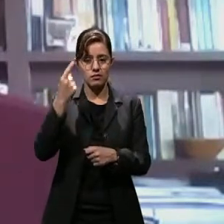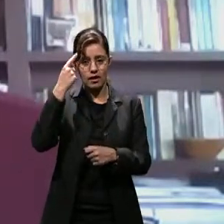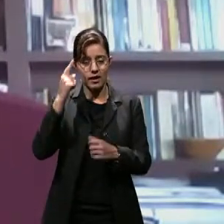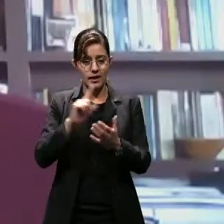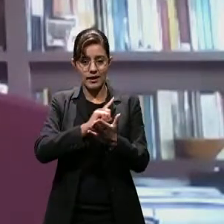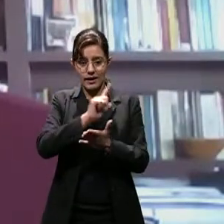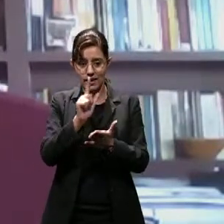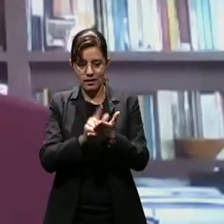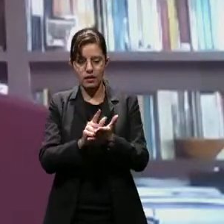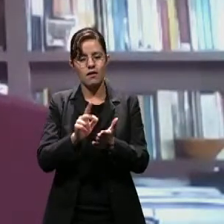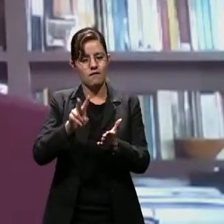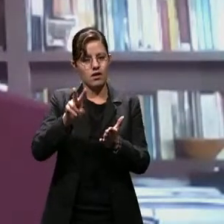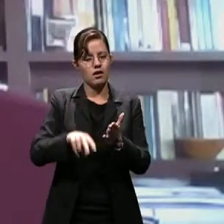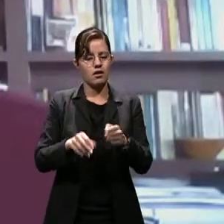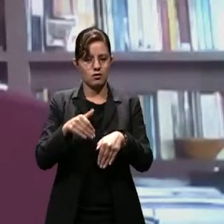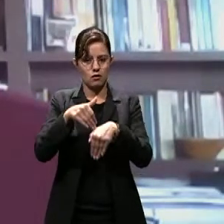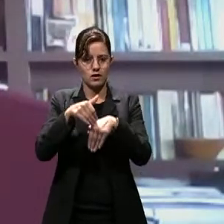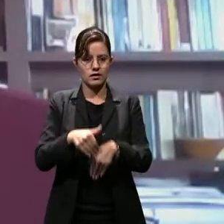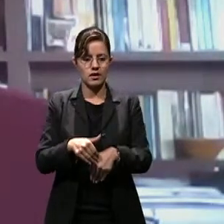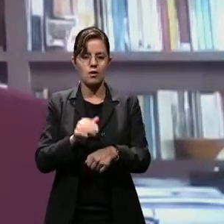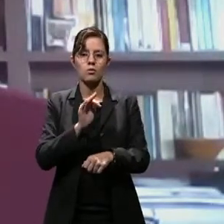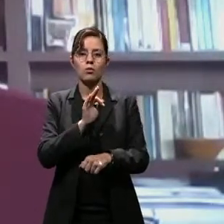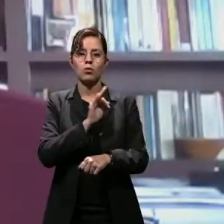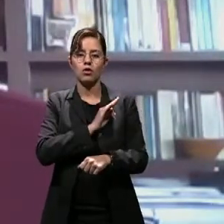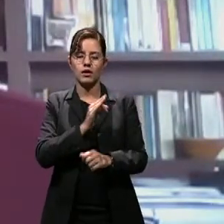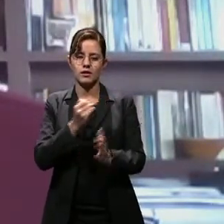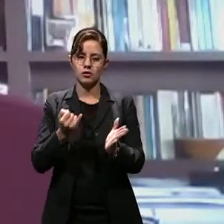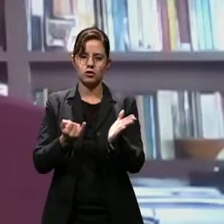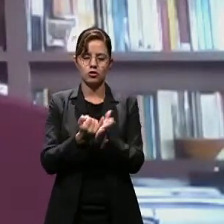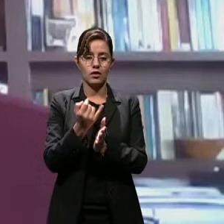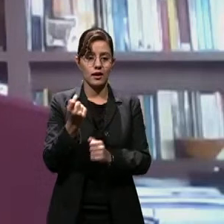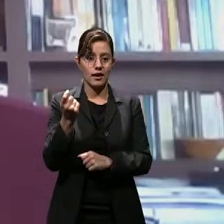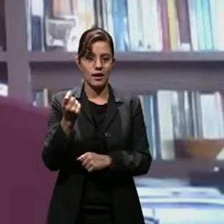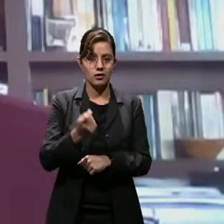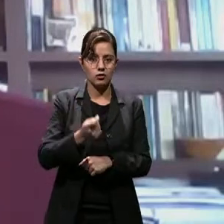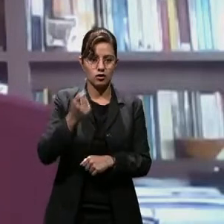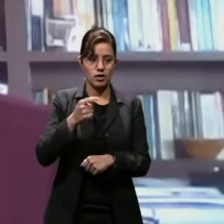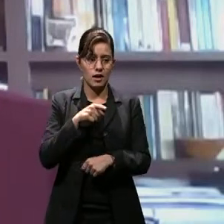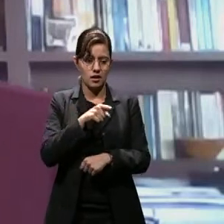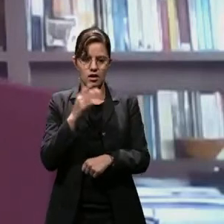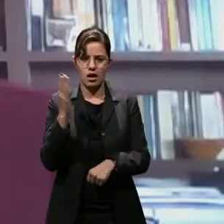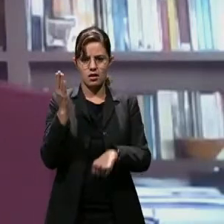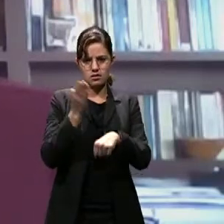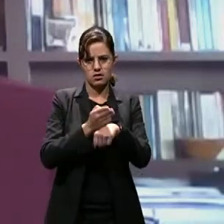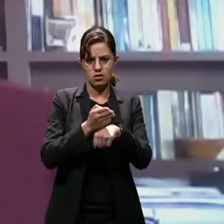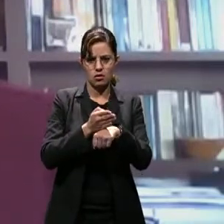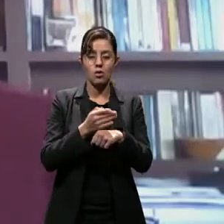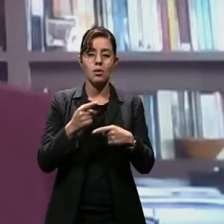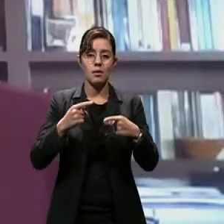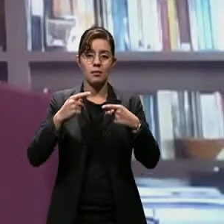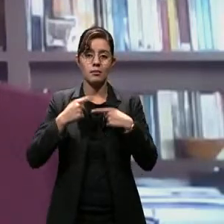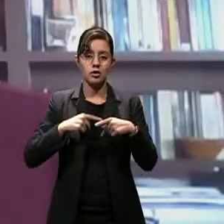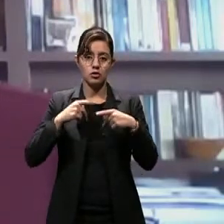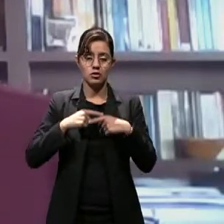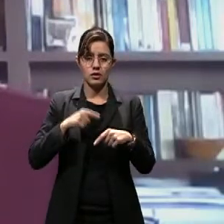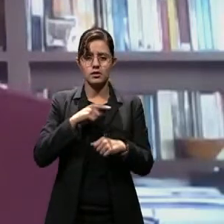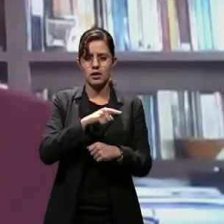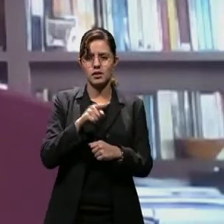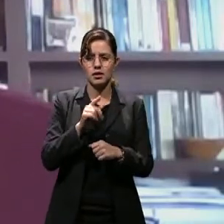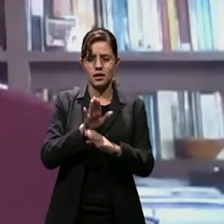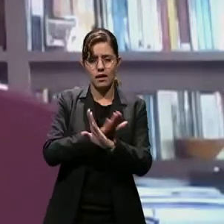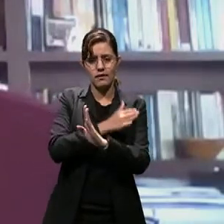with the spirit of this reform and to set effective sanctions and punishments